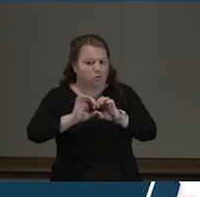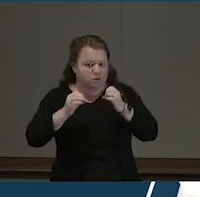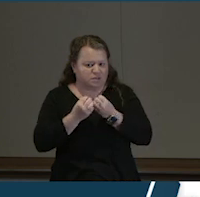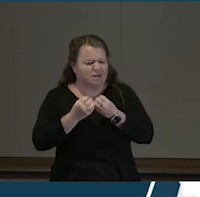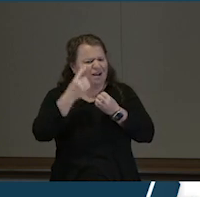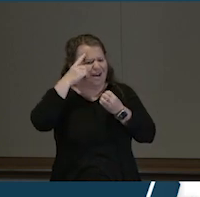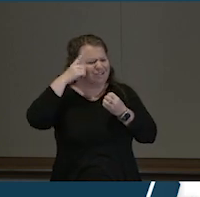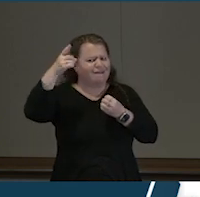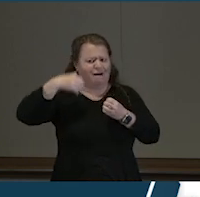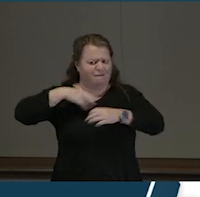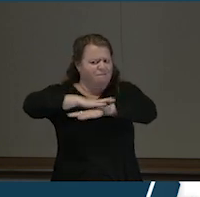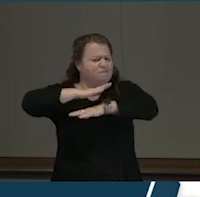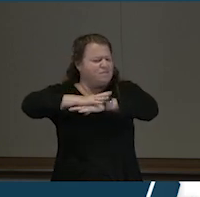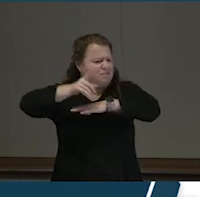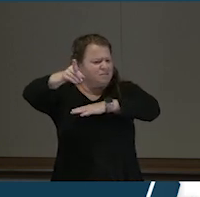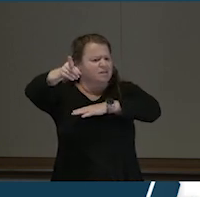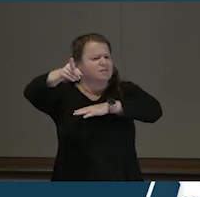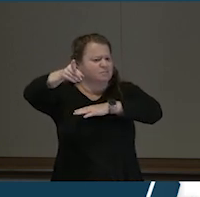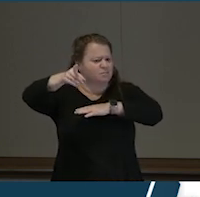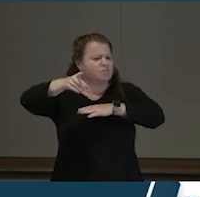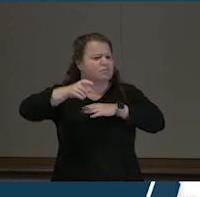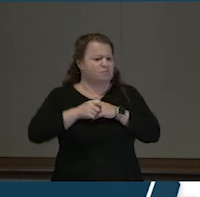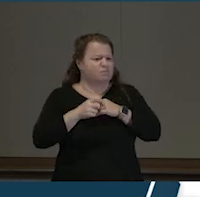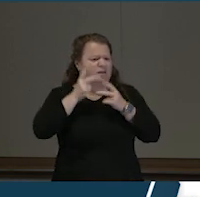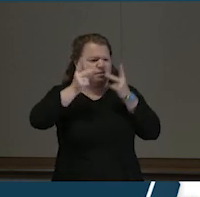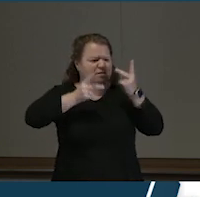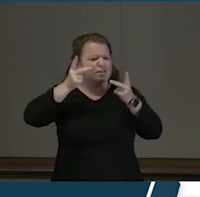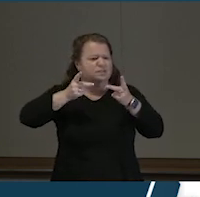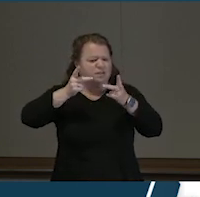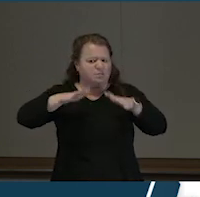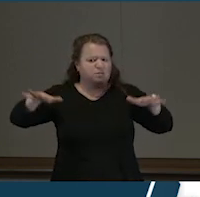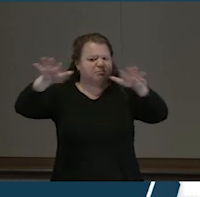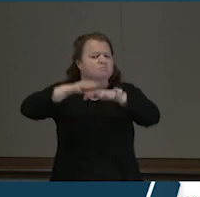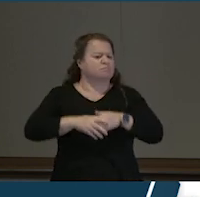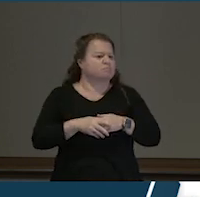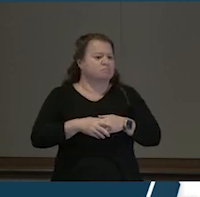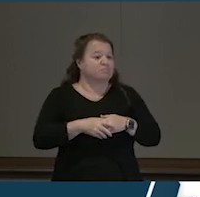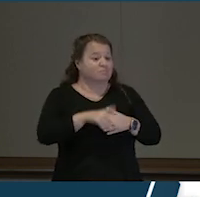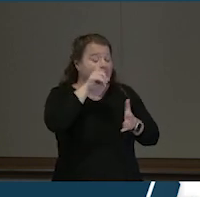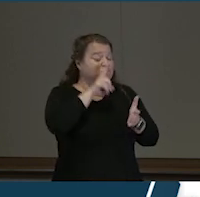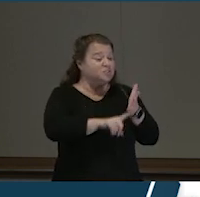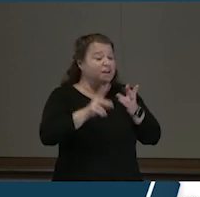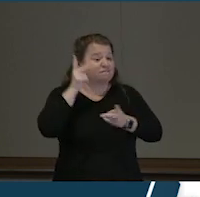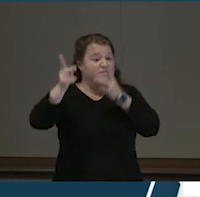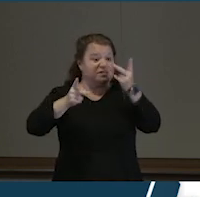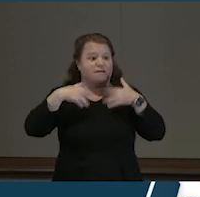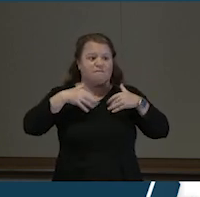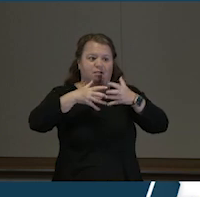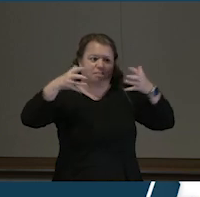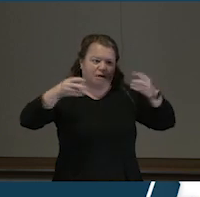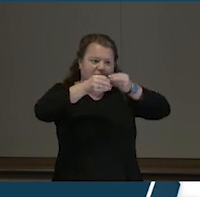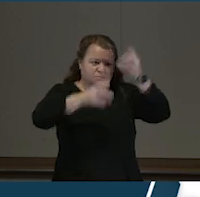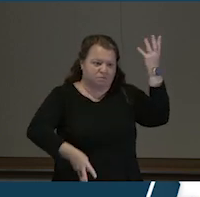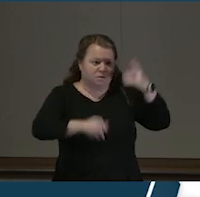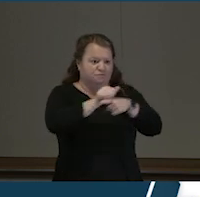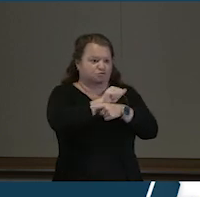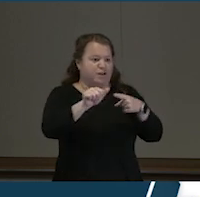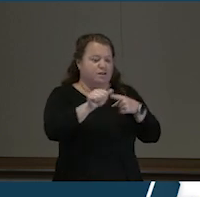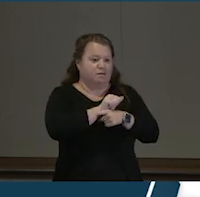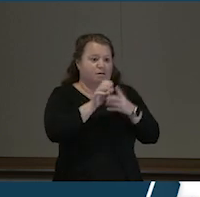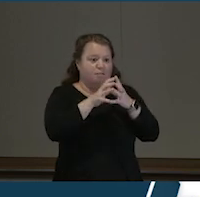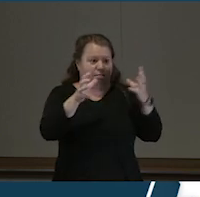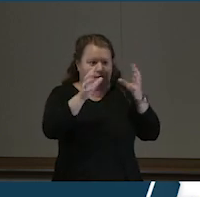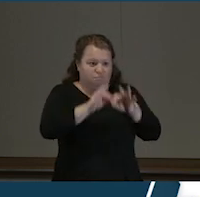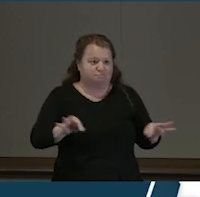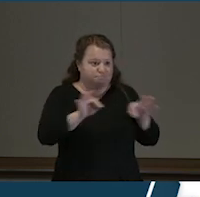they have a table in the exhibit hall. Yes, so you guys should check them out. They offer tons of trainings that are super valuable.